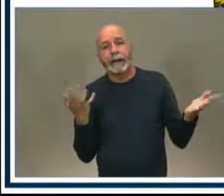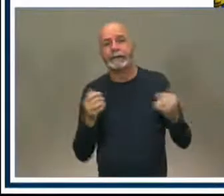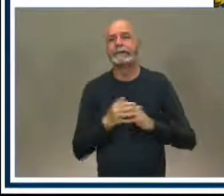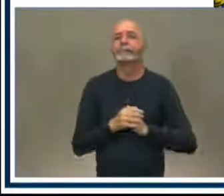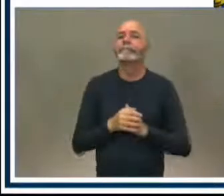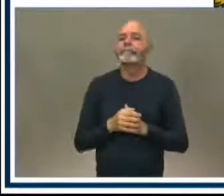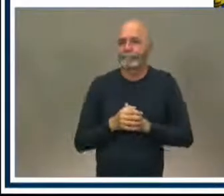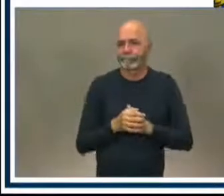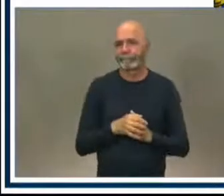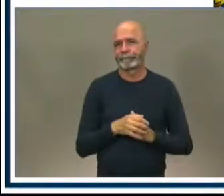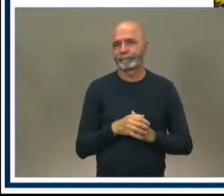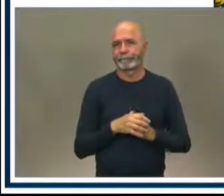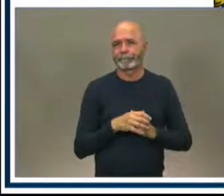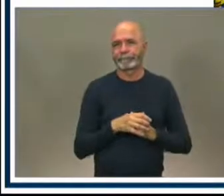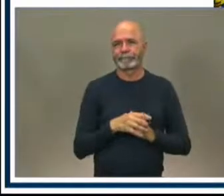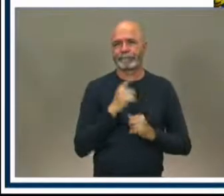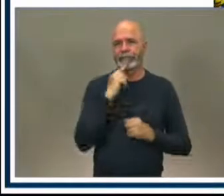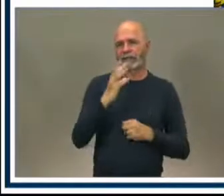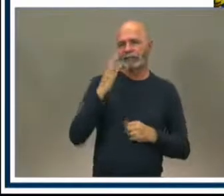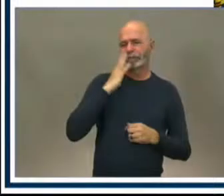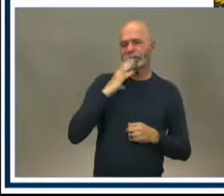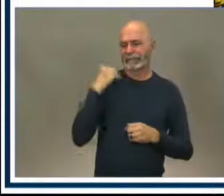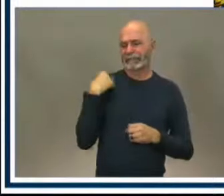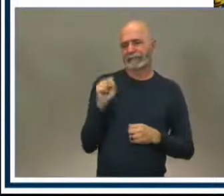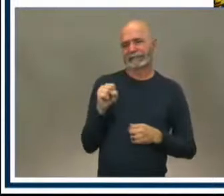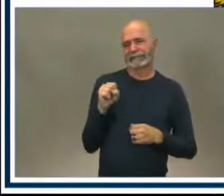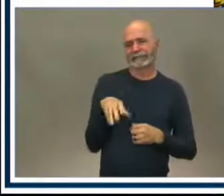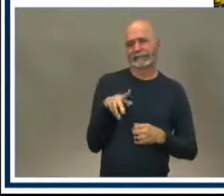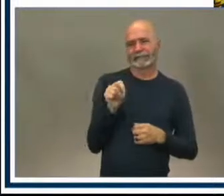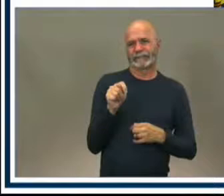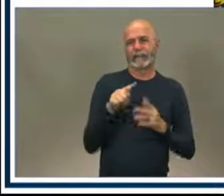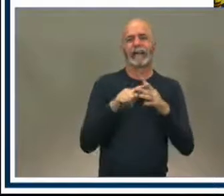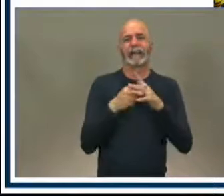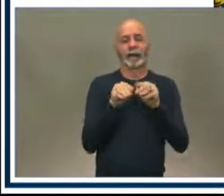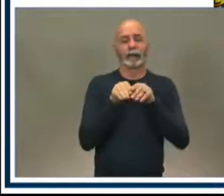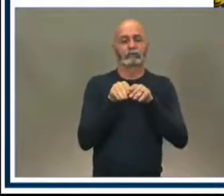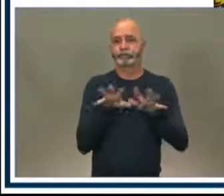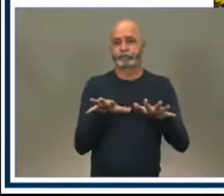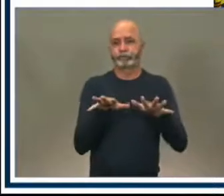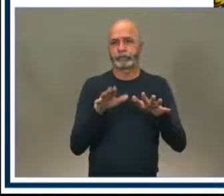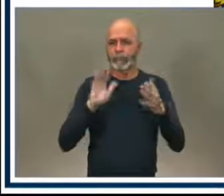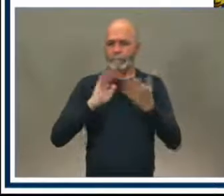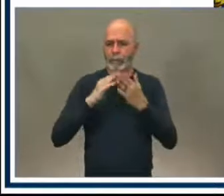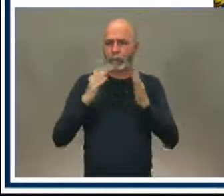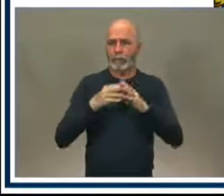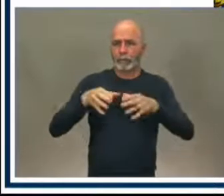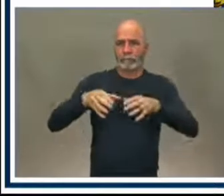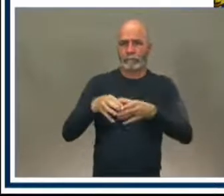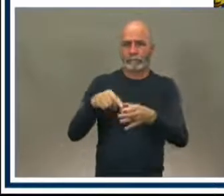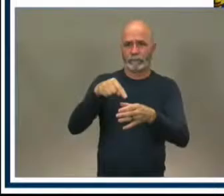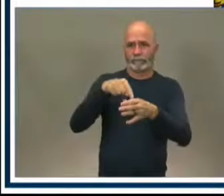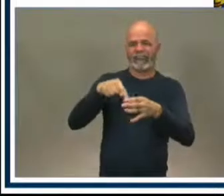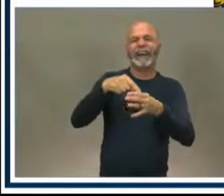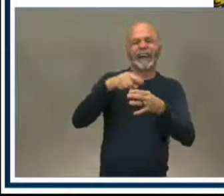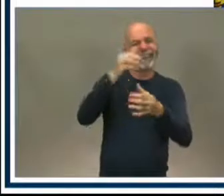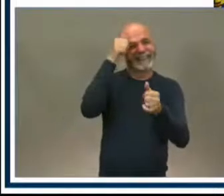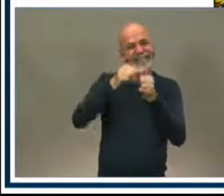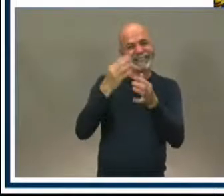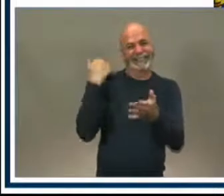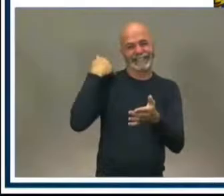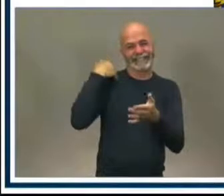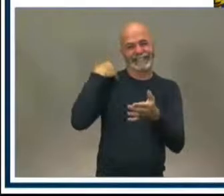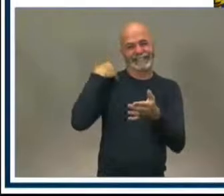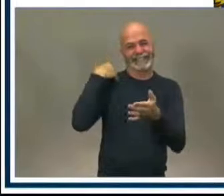the outbreak in late September about a closely tight-knit community. It's my understanding, though, that community